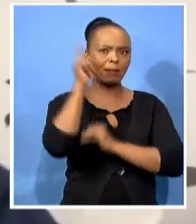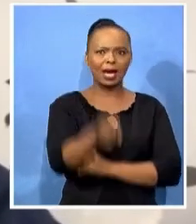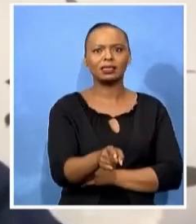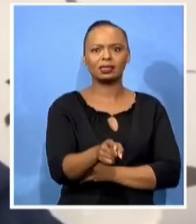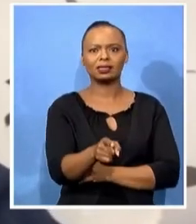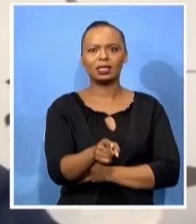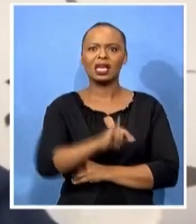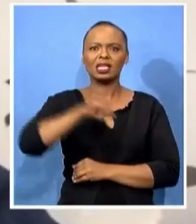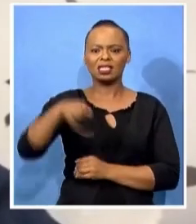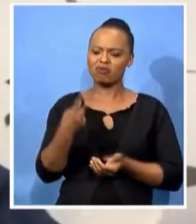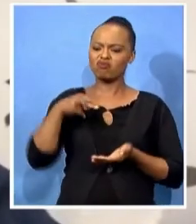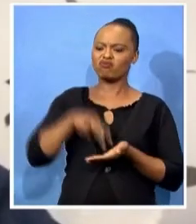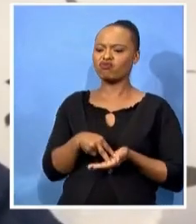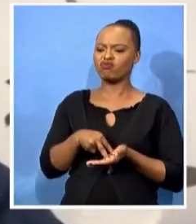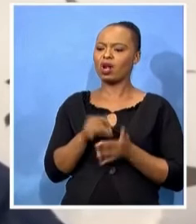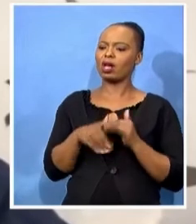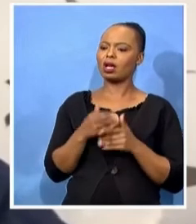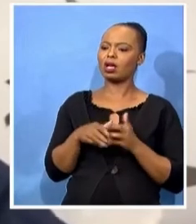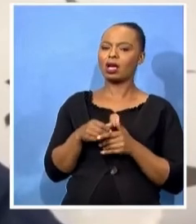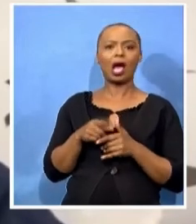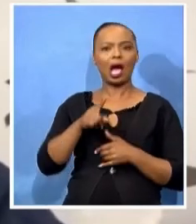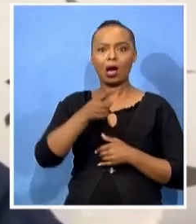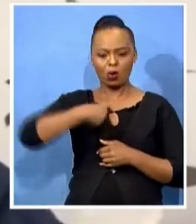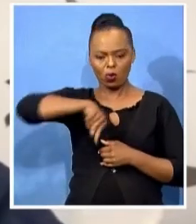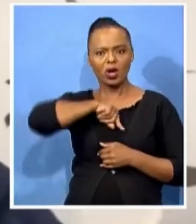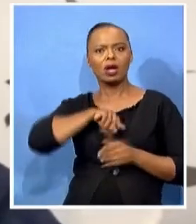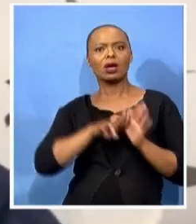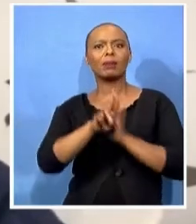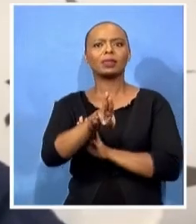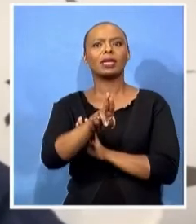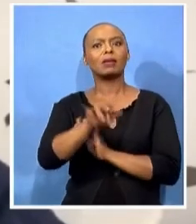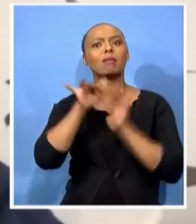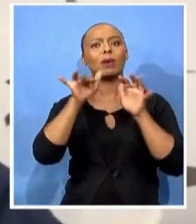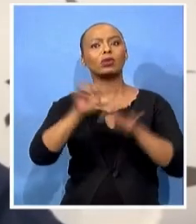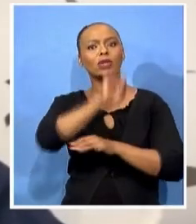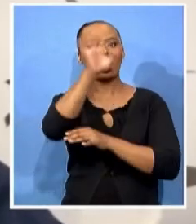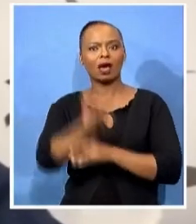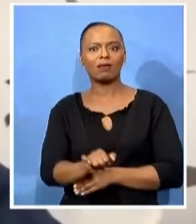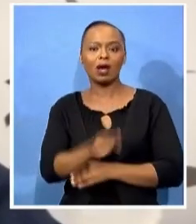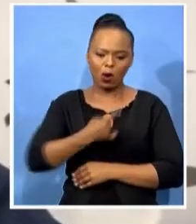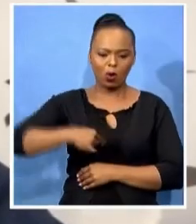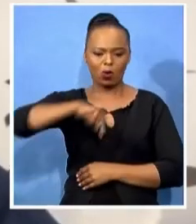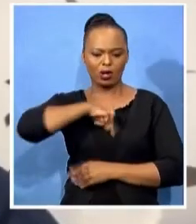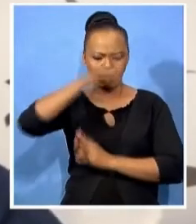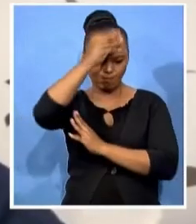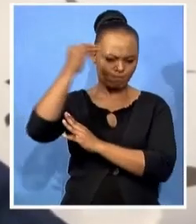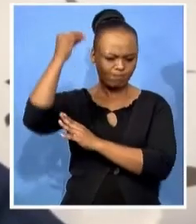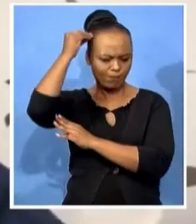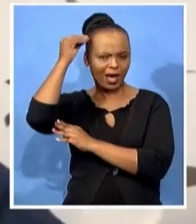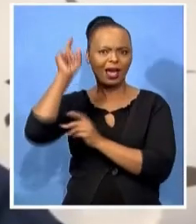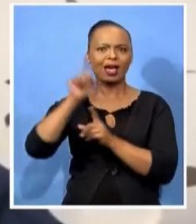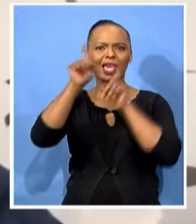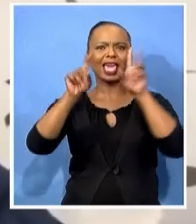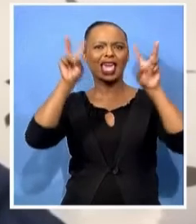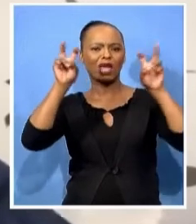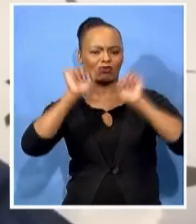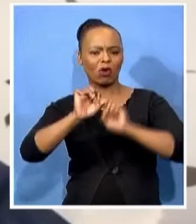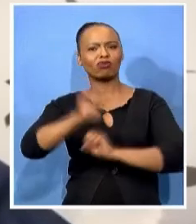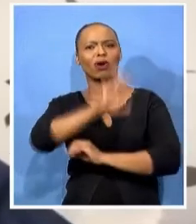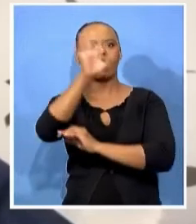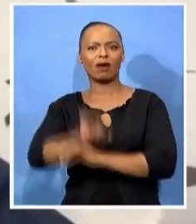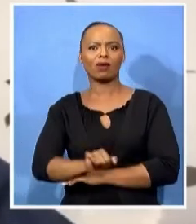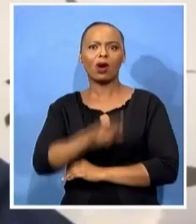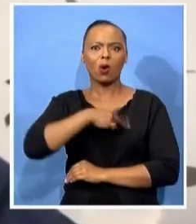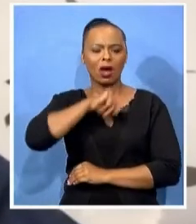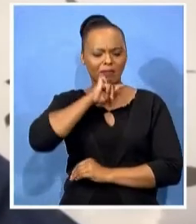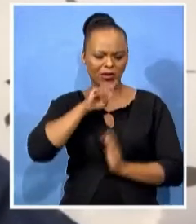on behalf of the people of South Africa. And if we don't take that seriously, then it's an indictment on all of us as members who are elected to serve. Then,